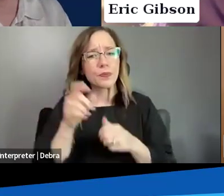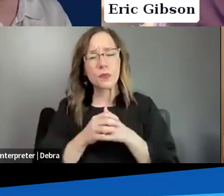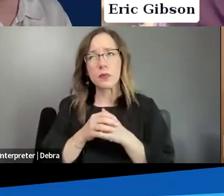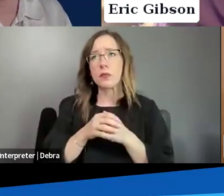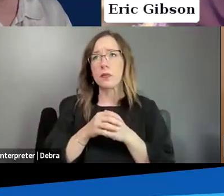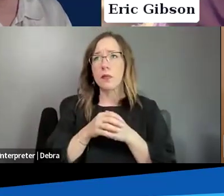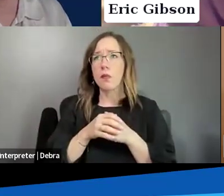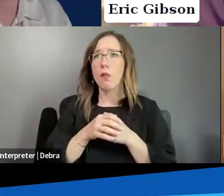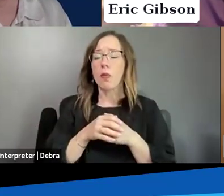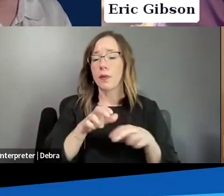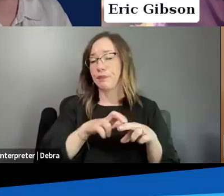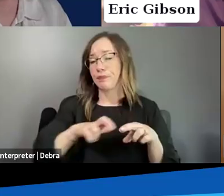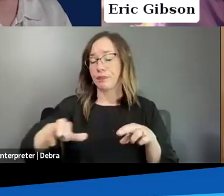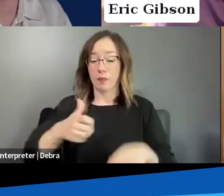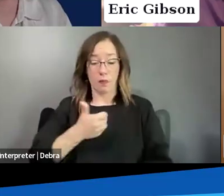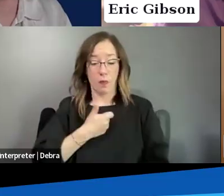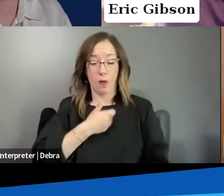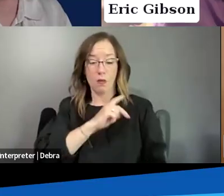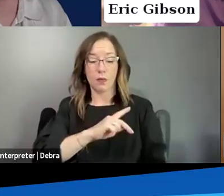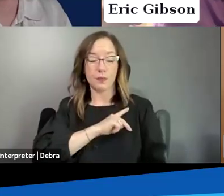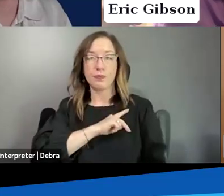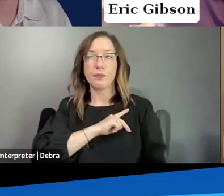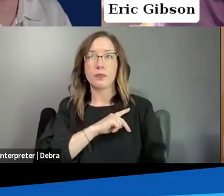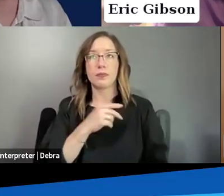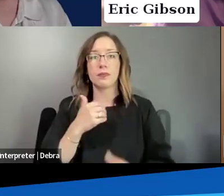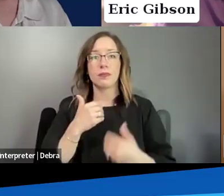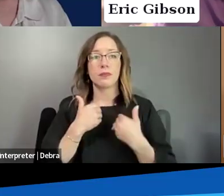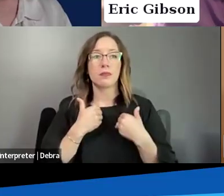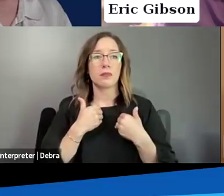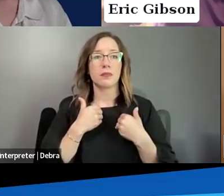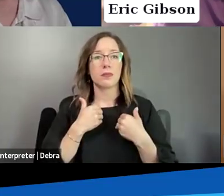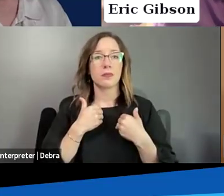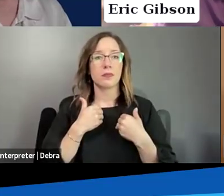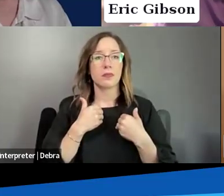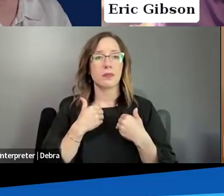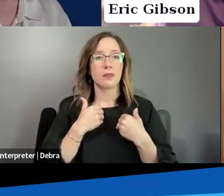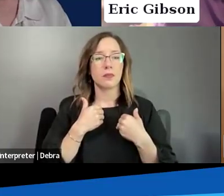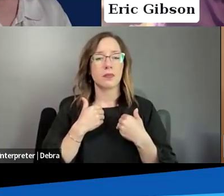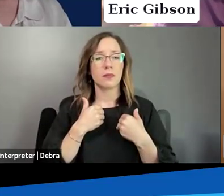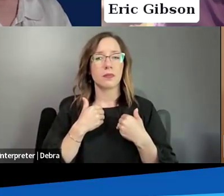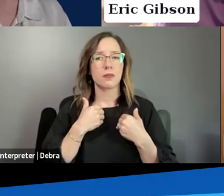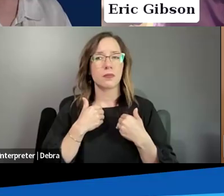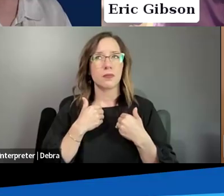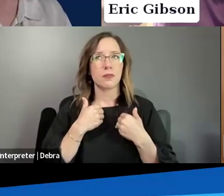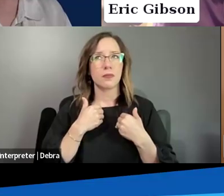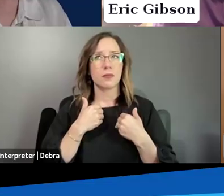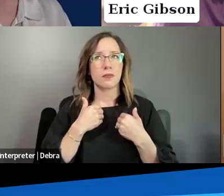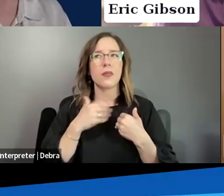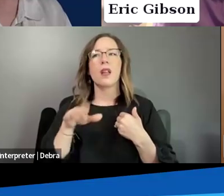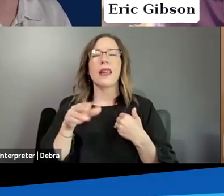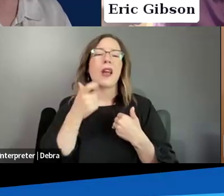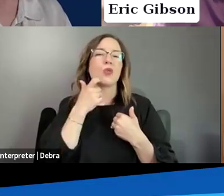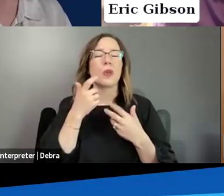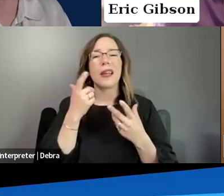With transferring, me myself personally, I have a van, so inside when I get ready to go places, I just came on a